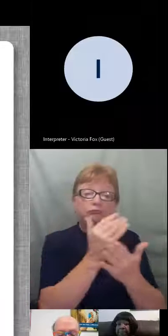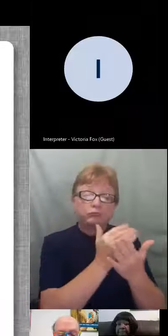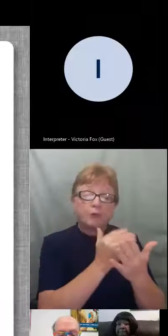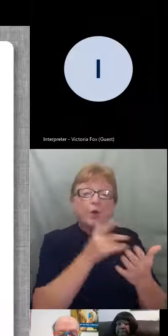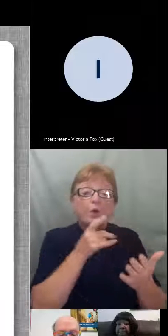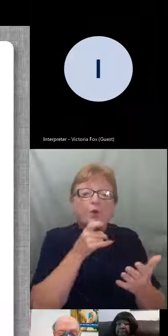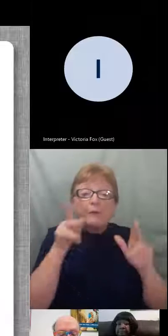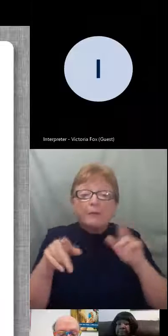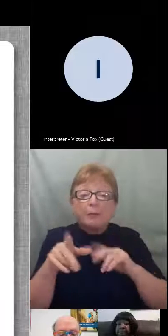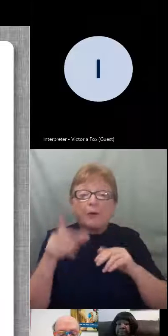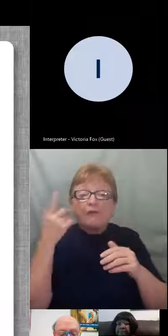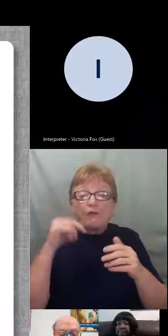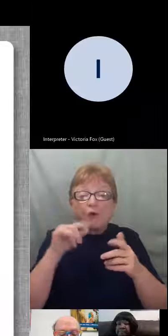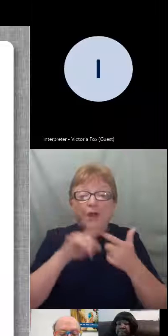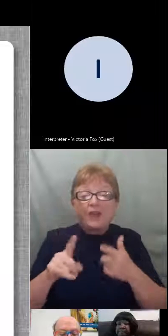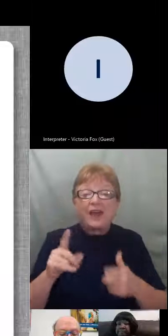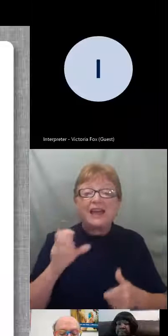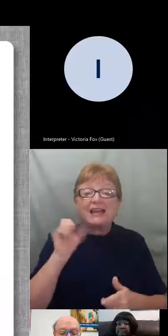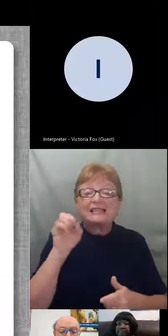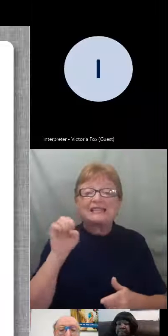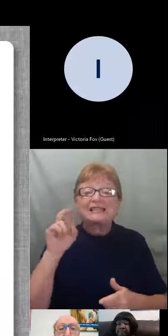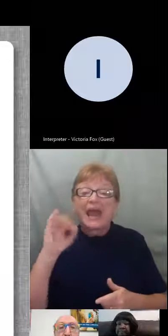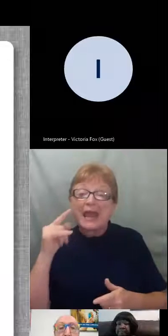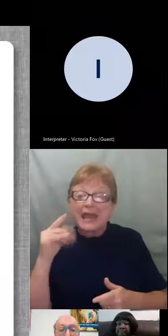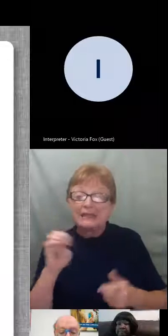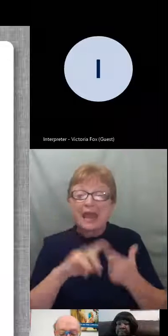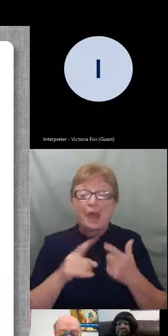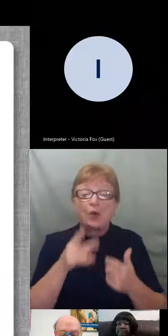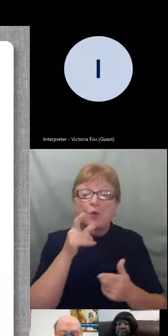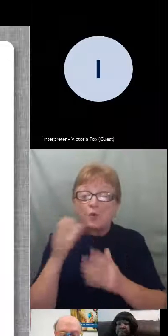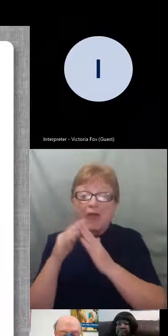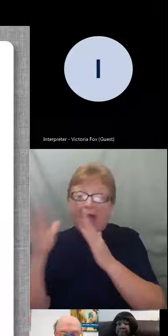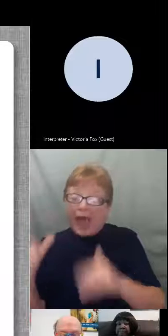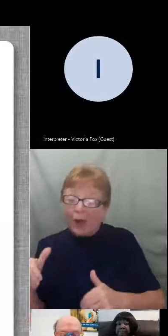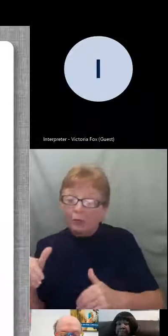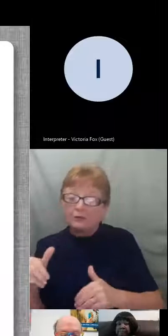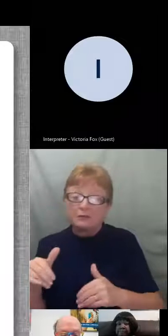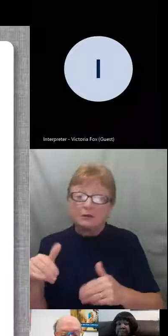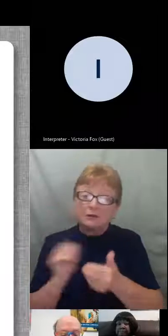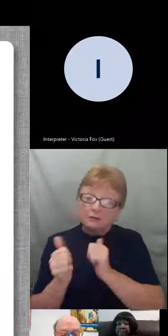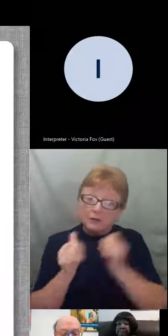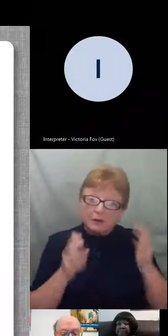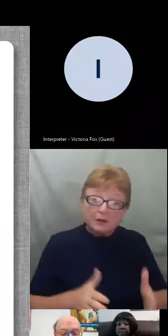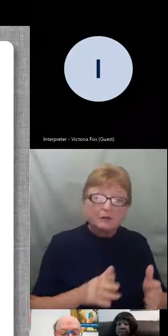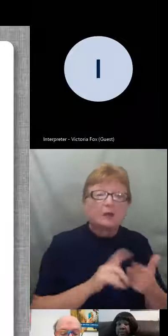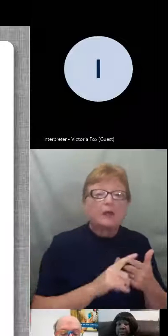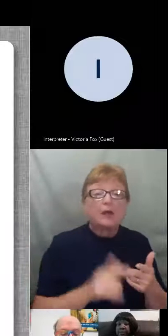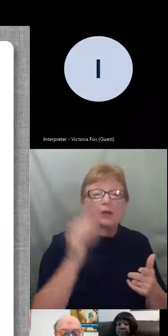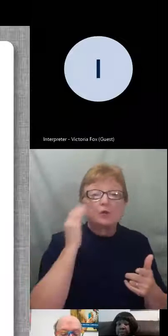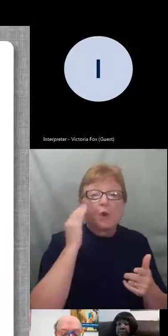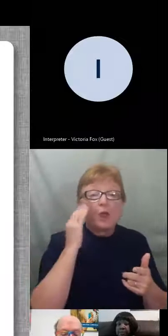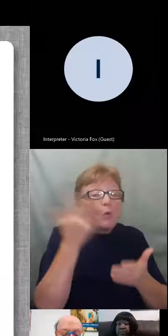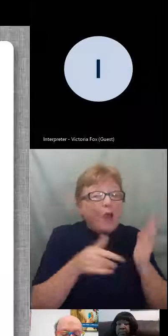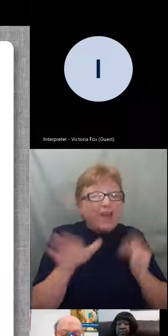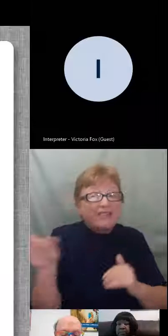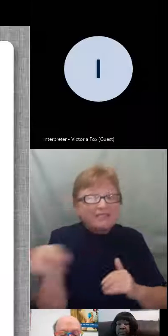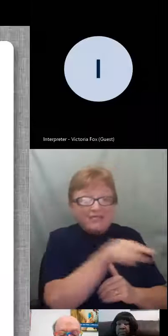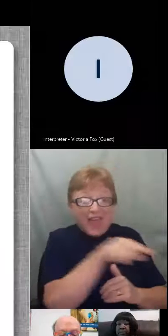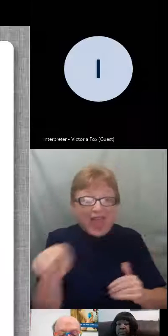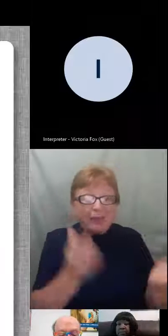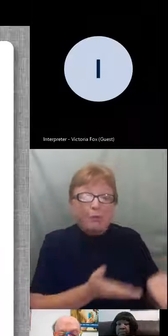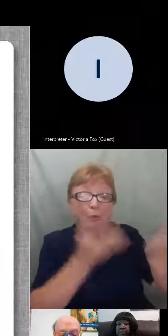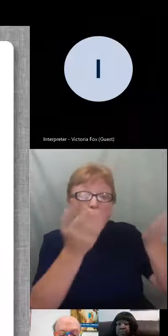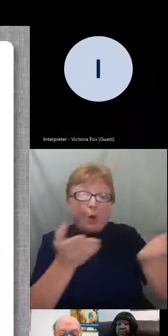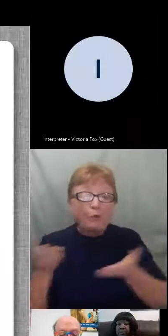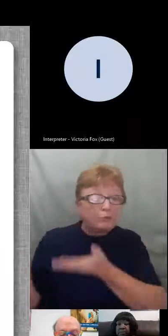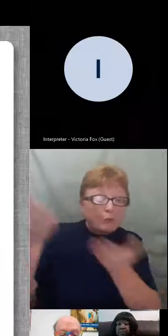running for the House, understanding pending proposals of interest, the